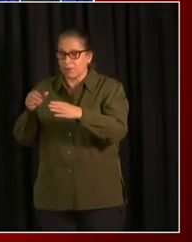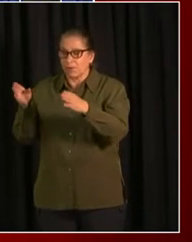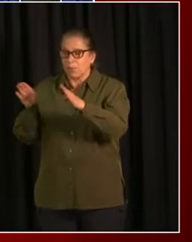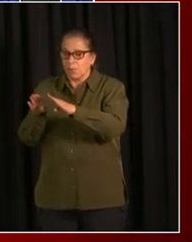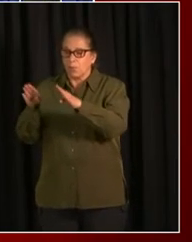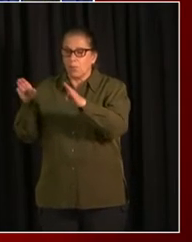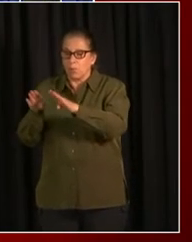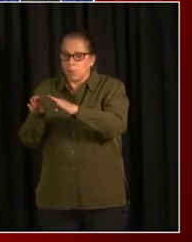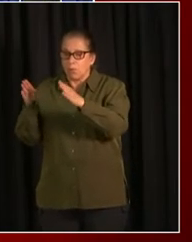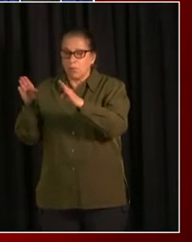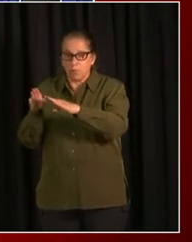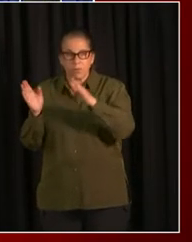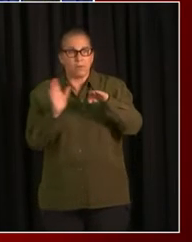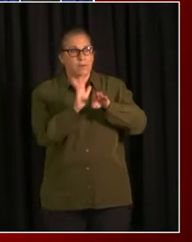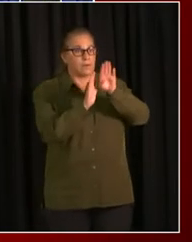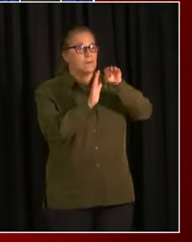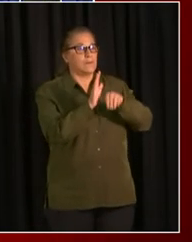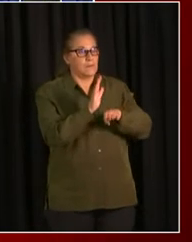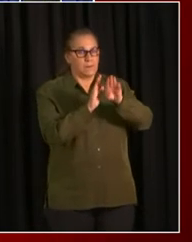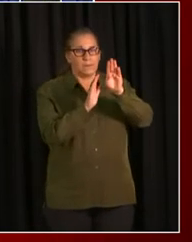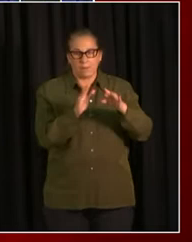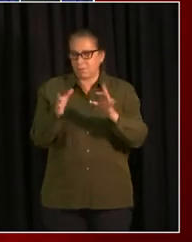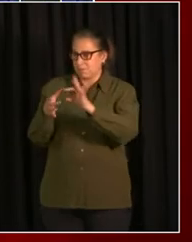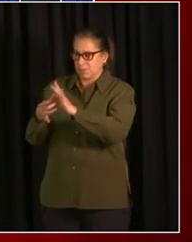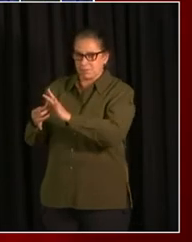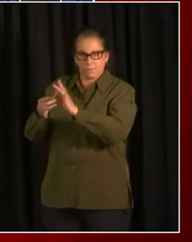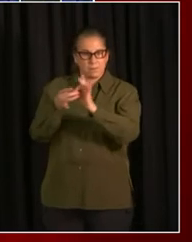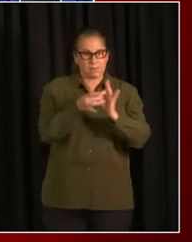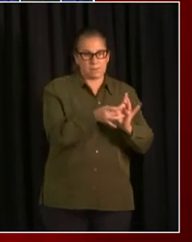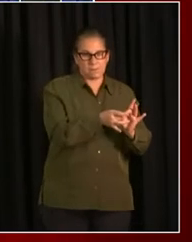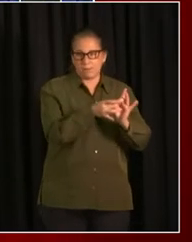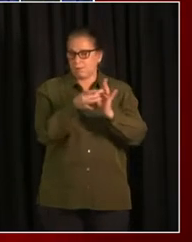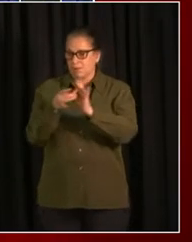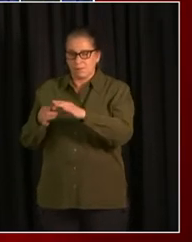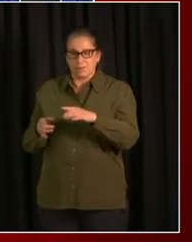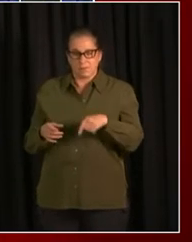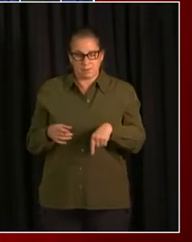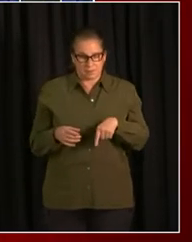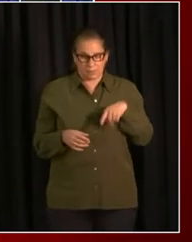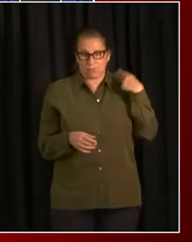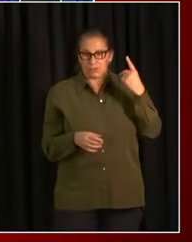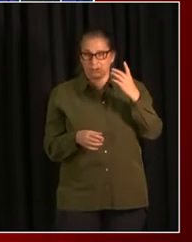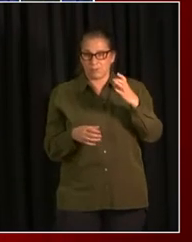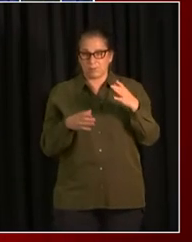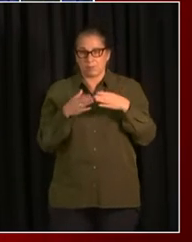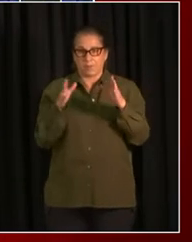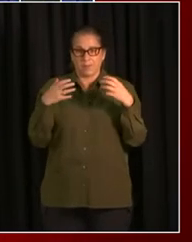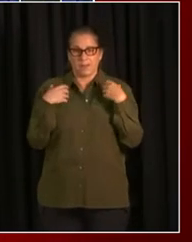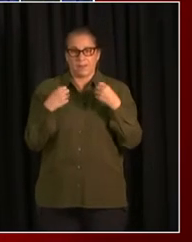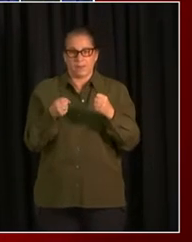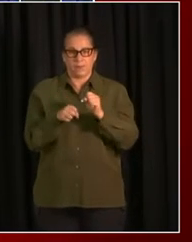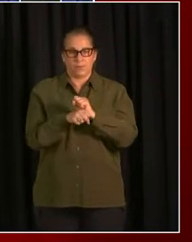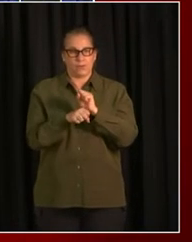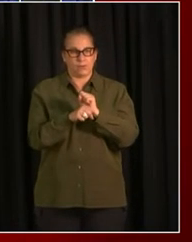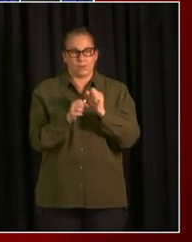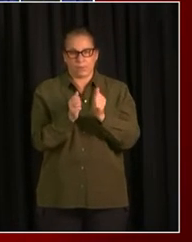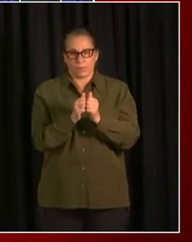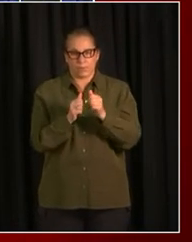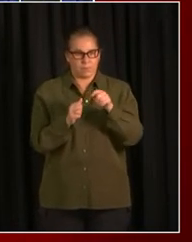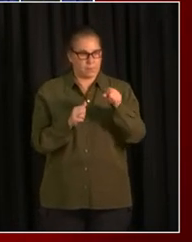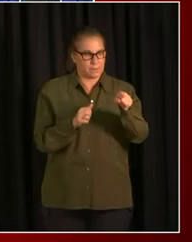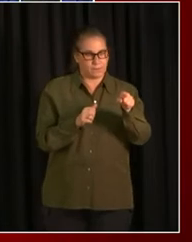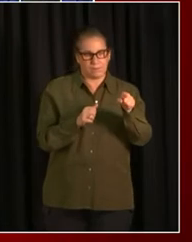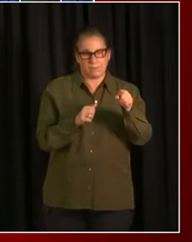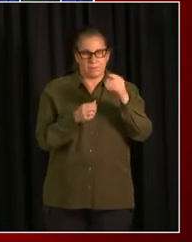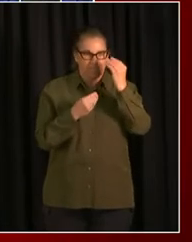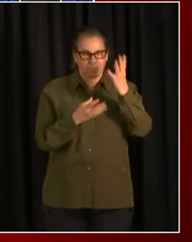needed to do so. So our DC Health works closely with other jurisdictions to be able to formulate, well, what do we have to buy? What do we have